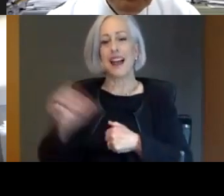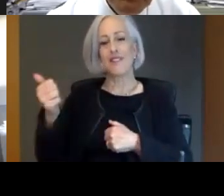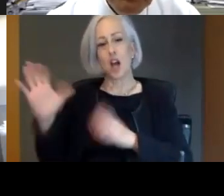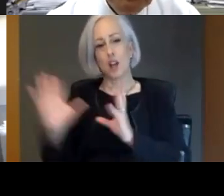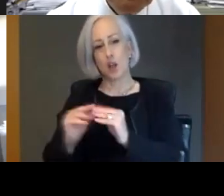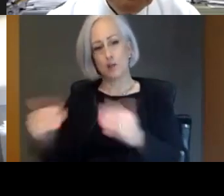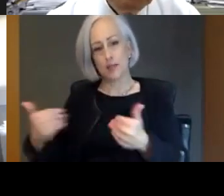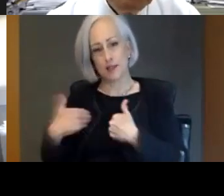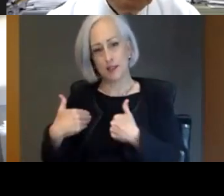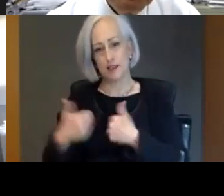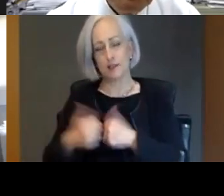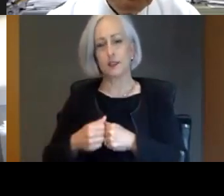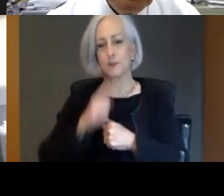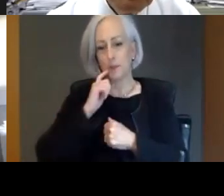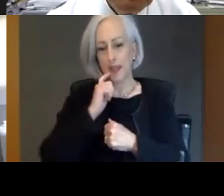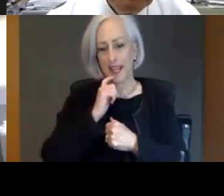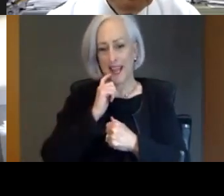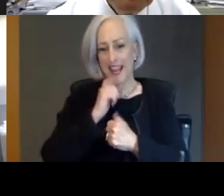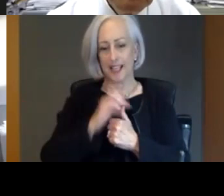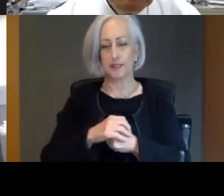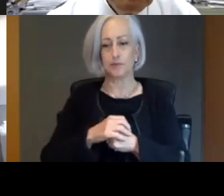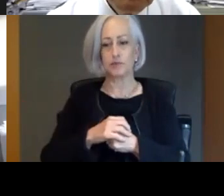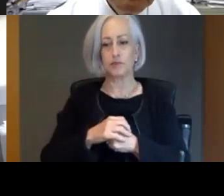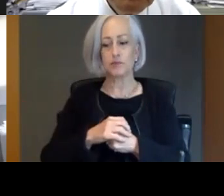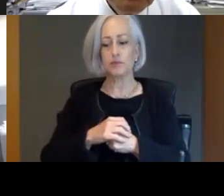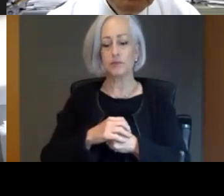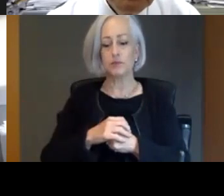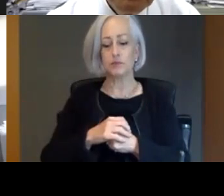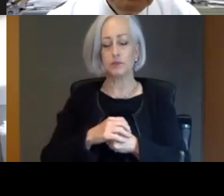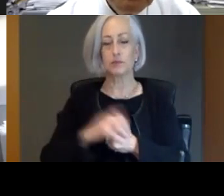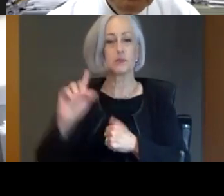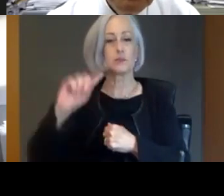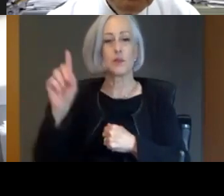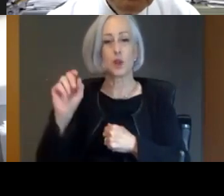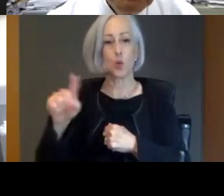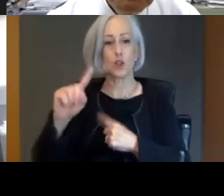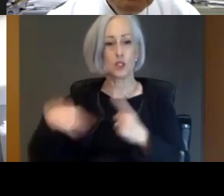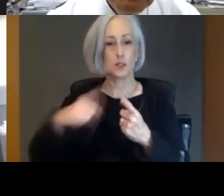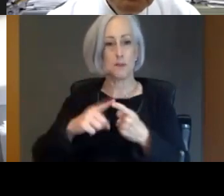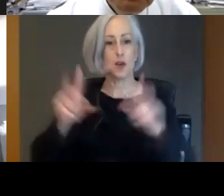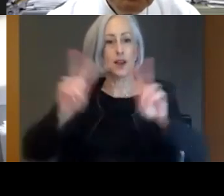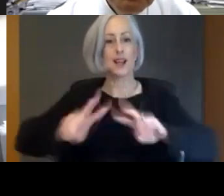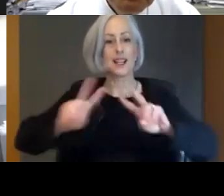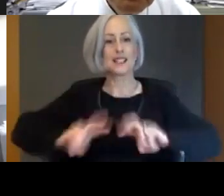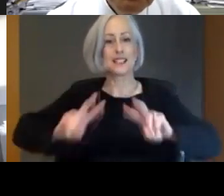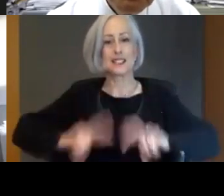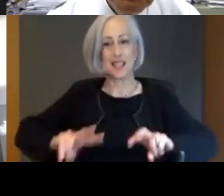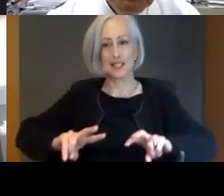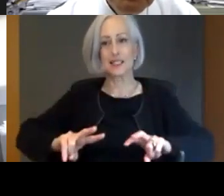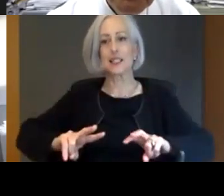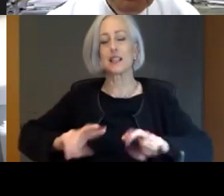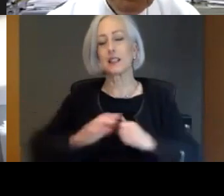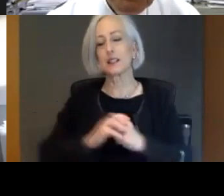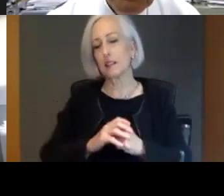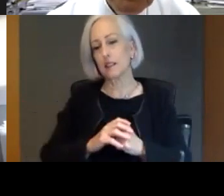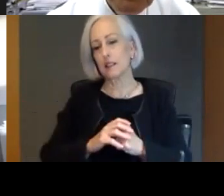will have to check into another meeting. I think the question of assessing the impact of some